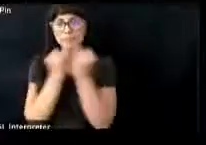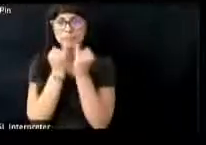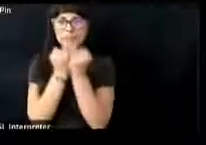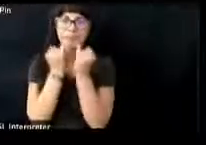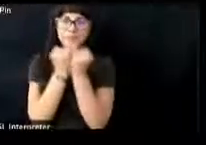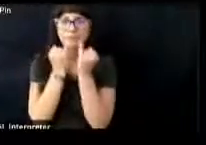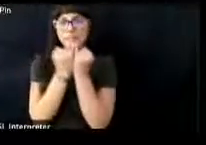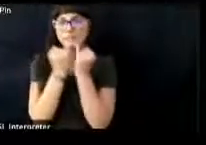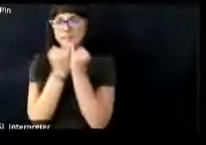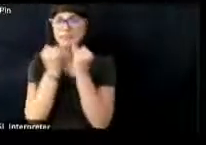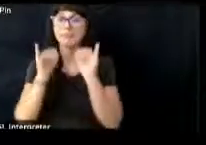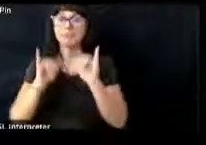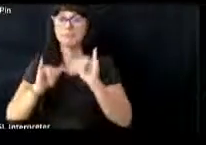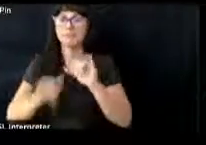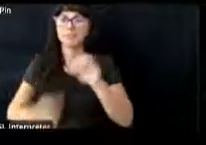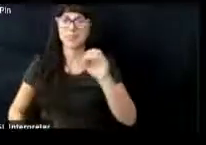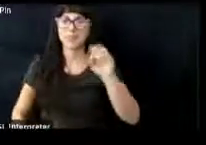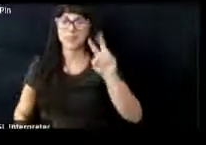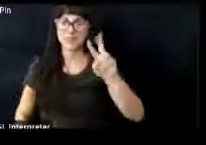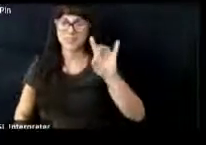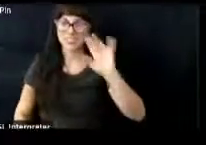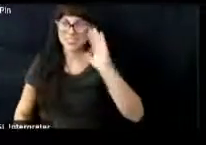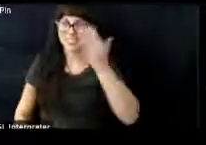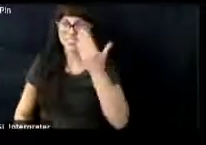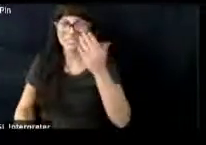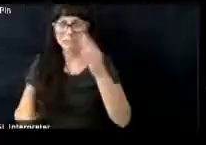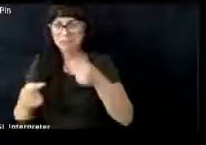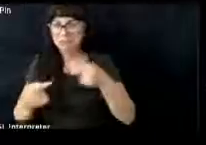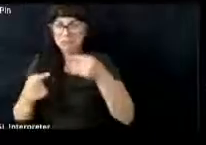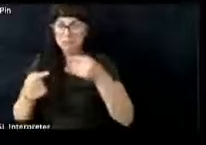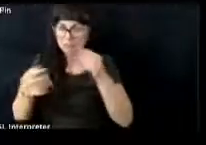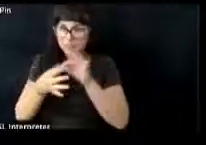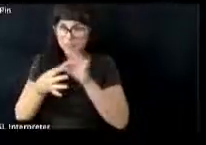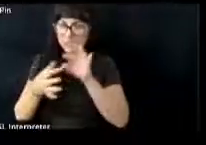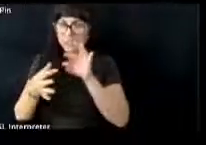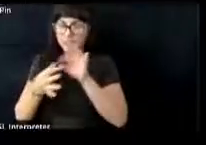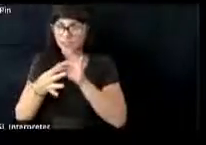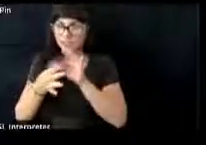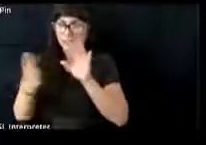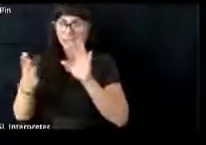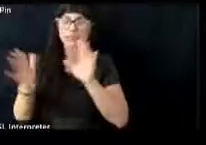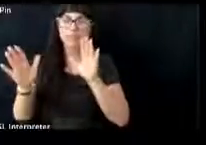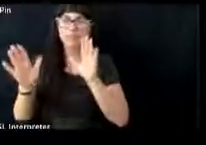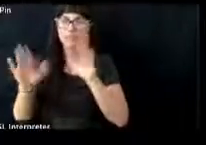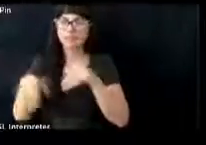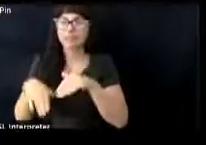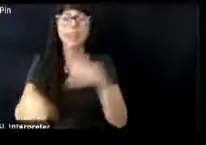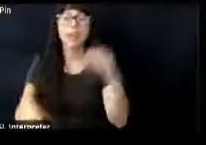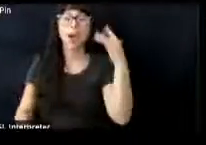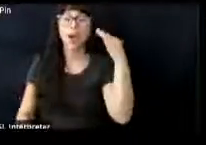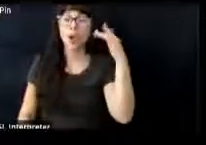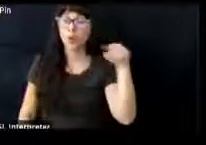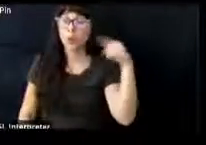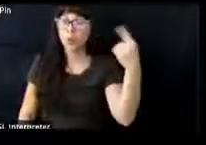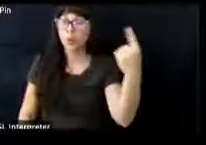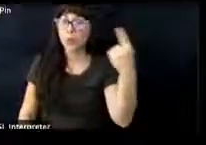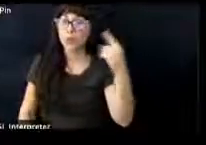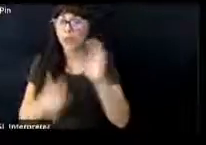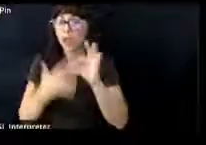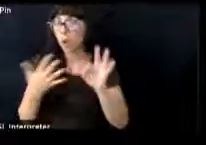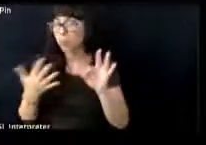To 8 appears there is some connectivity issues. I'm going to go ahead and do the audio only option.